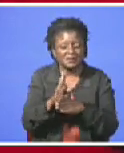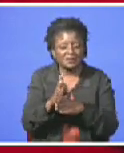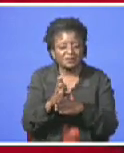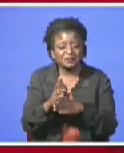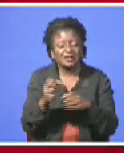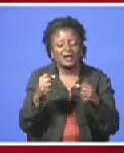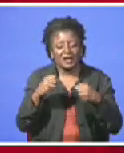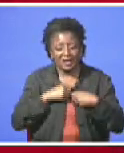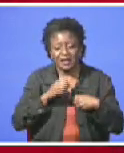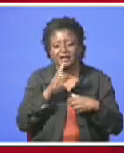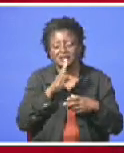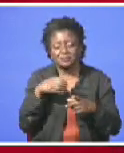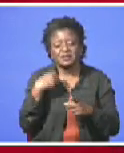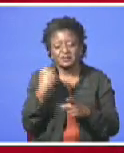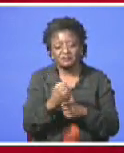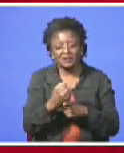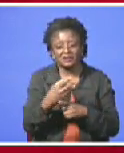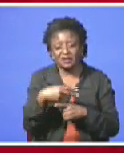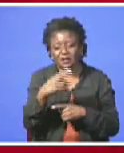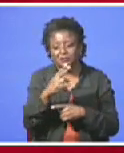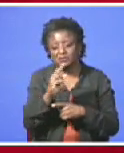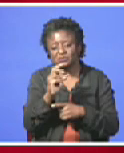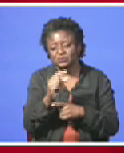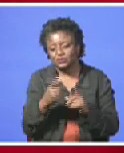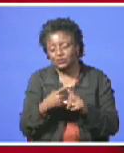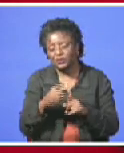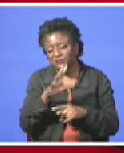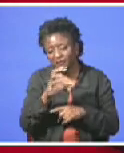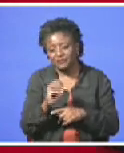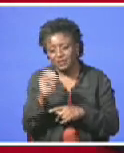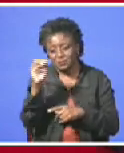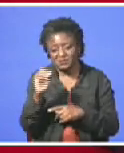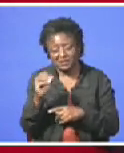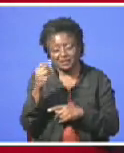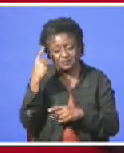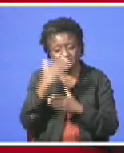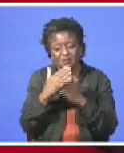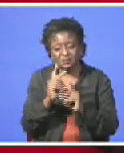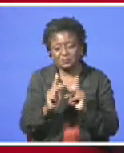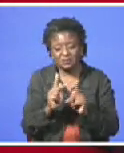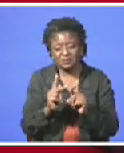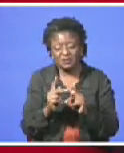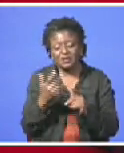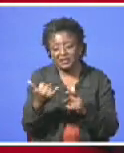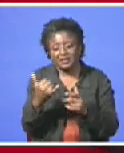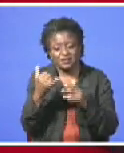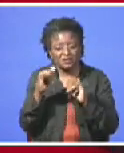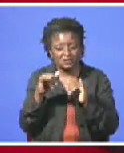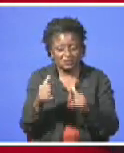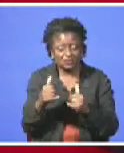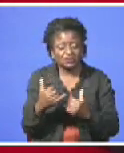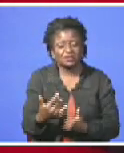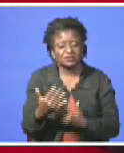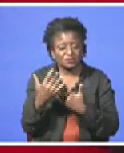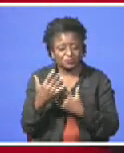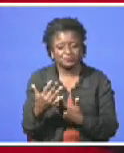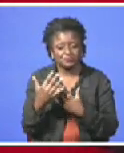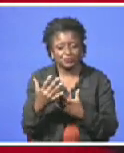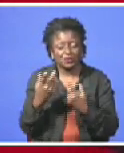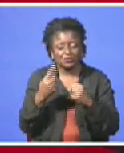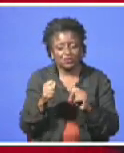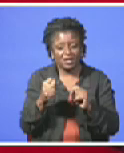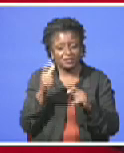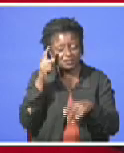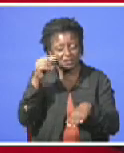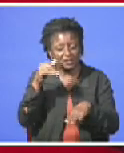affected. Some people say up to 50%, but they just hold on, you know, just trying to look to what's being